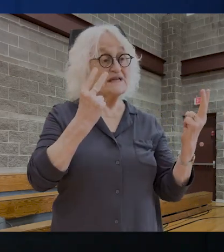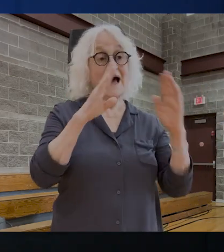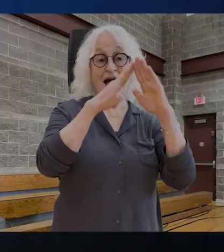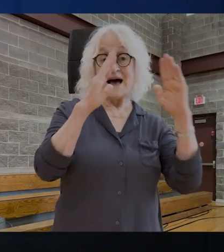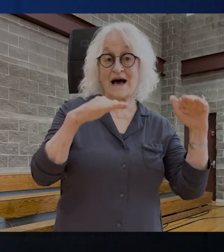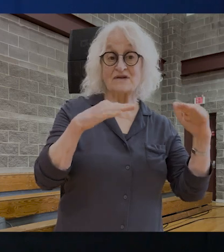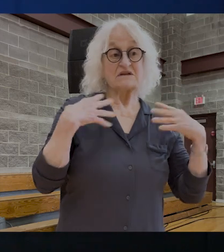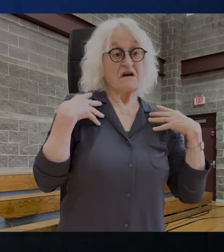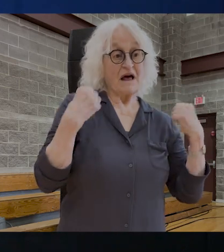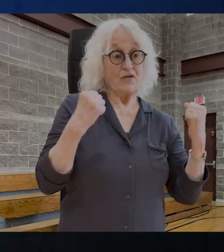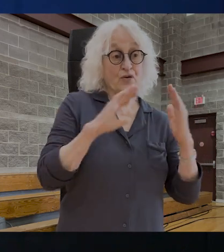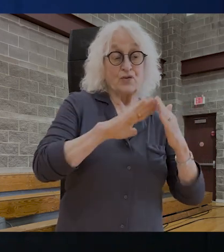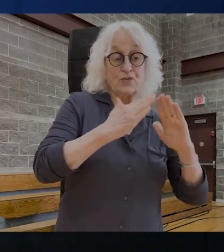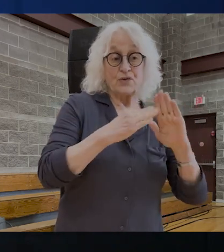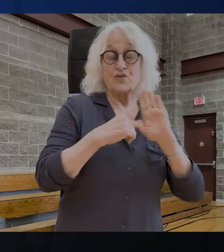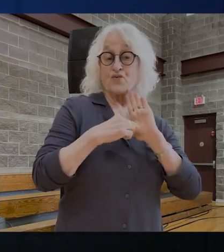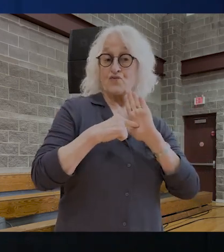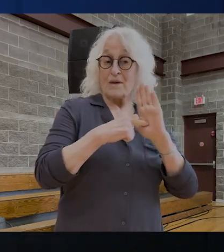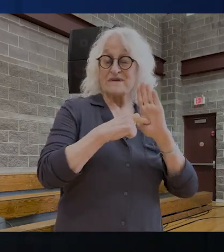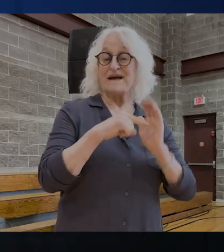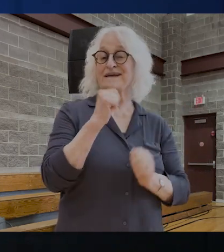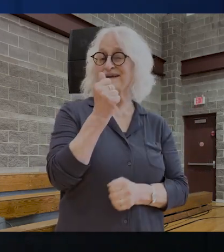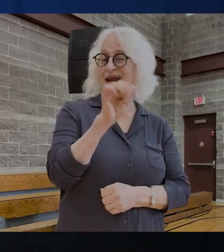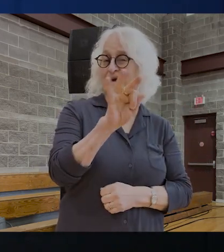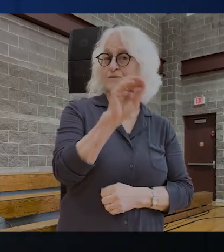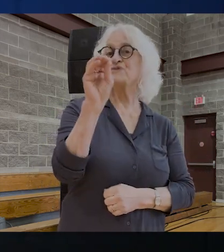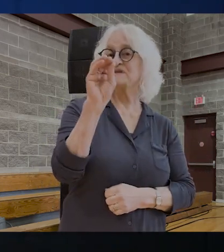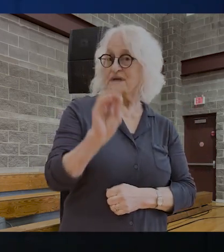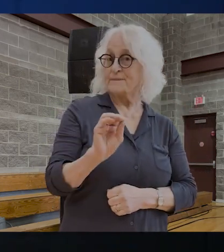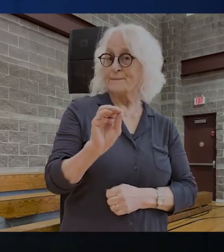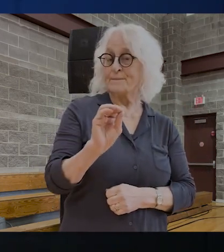healthy communities represents 19%.